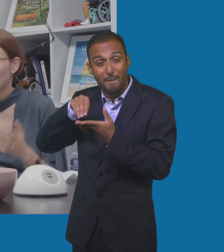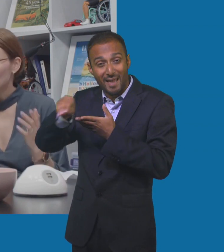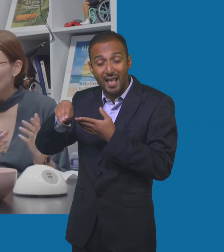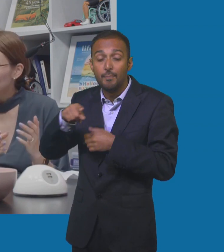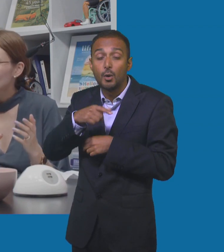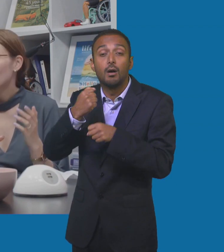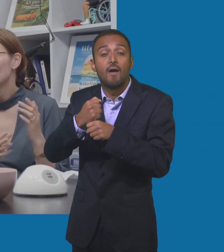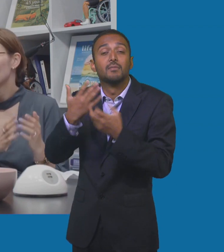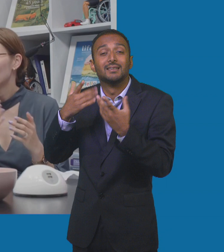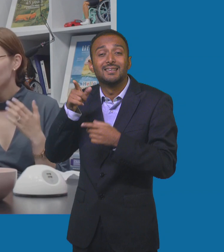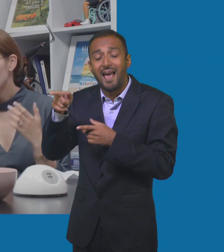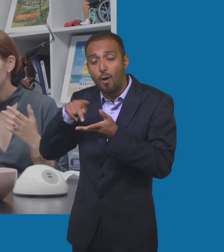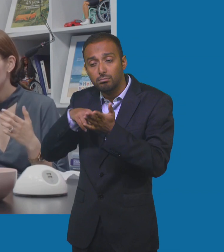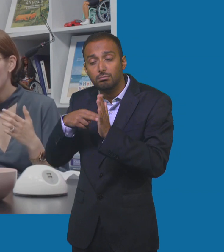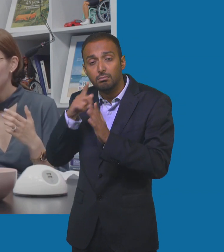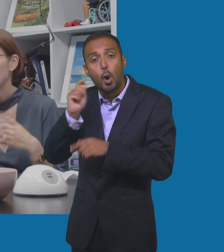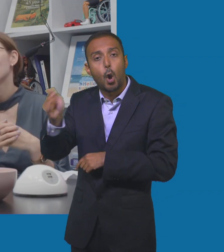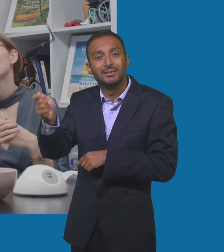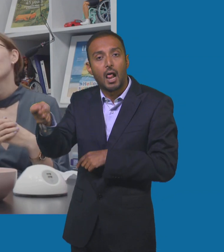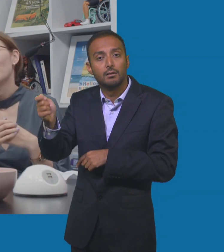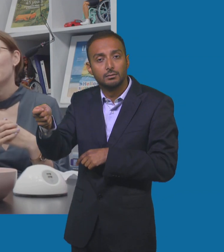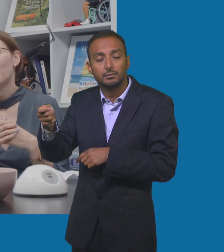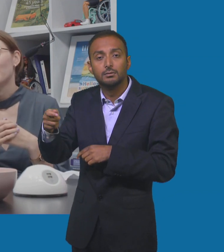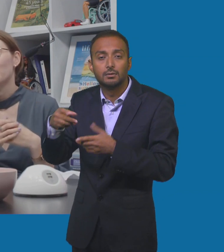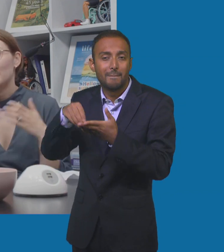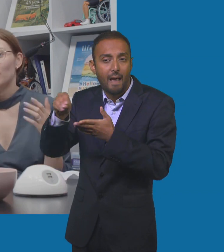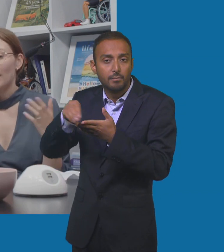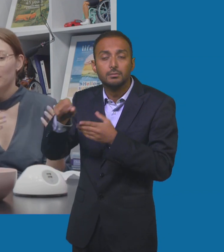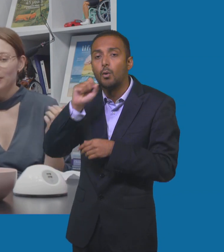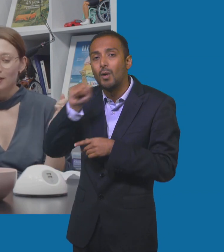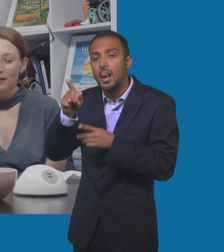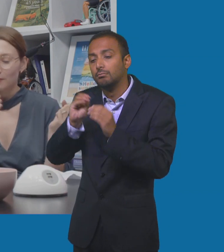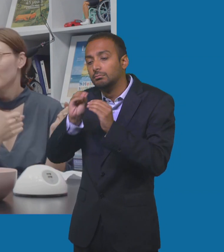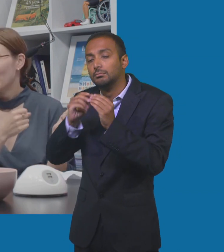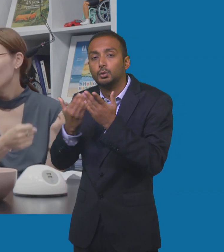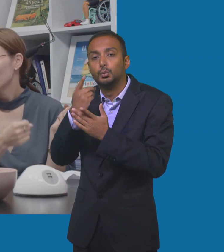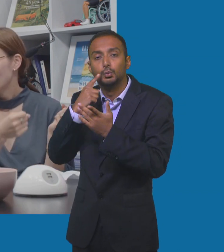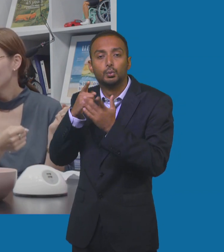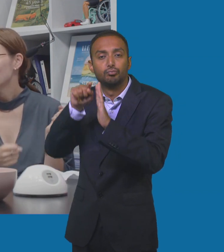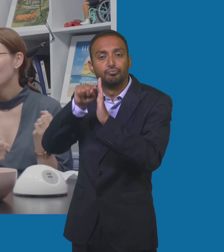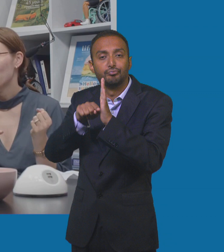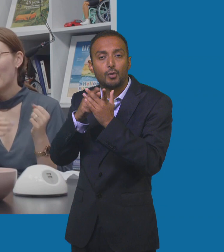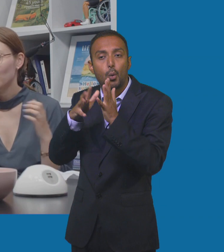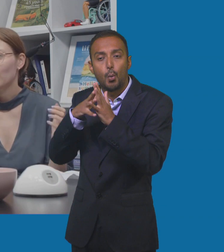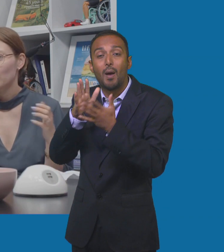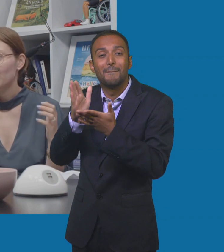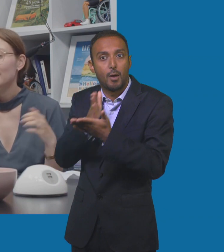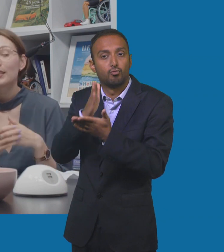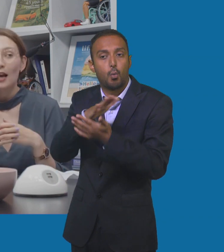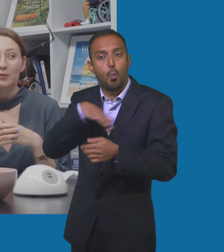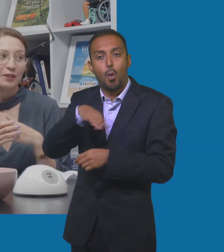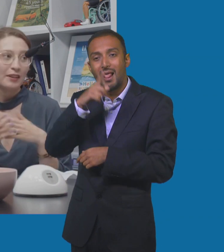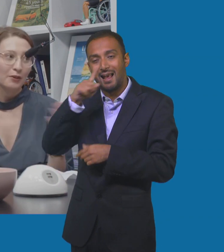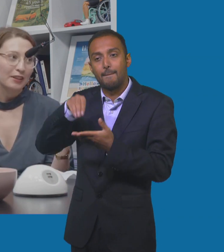at contactless payments, and there's going to be legislation coming in around making sure that everyone can kind of pay contactless at a charge